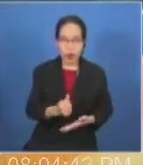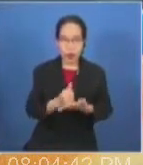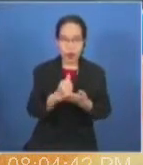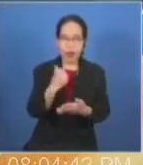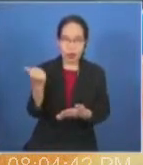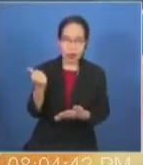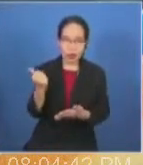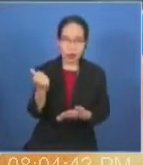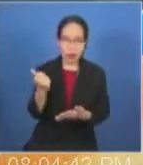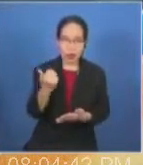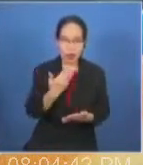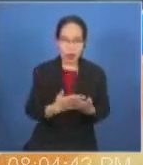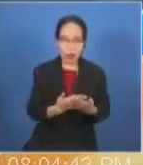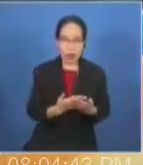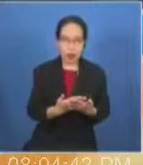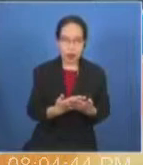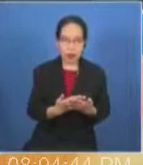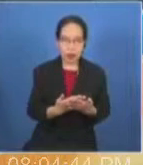to others.